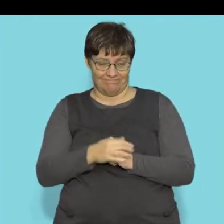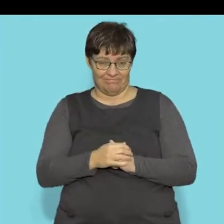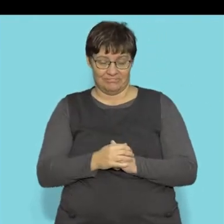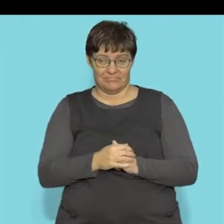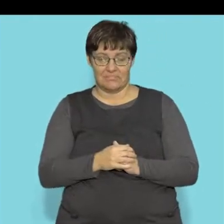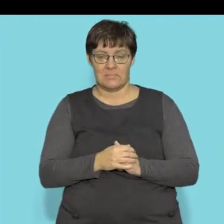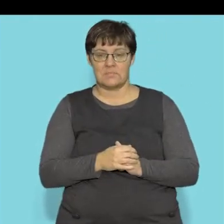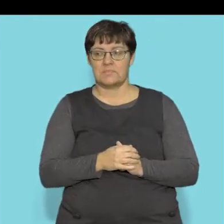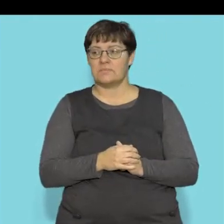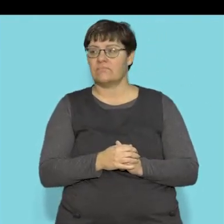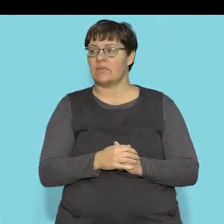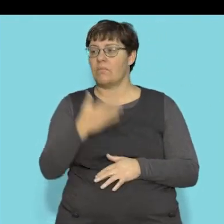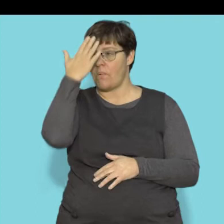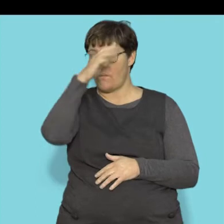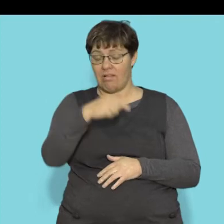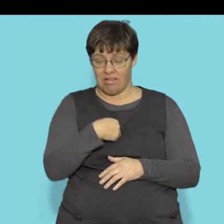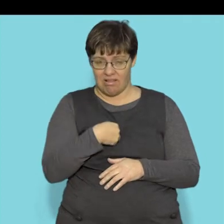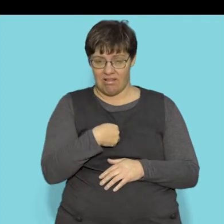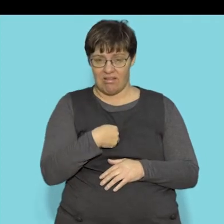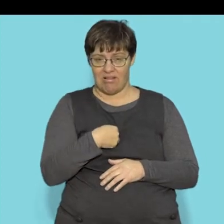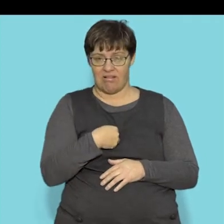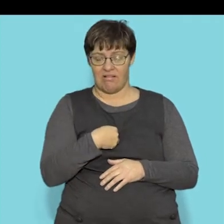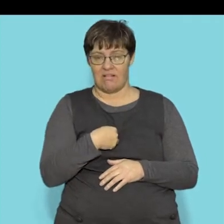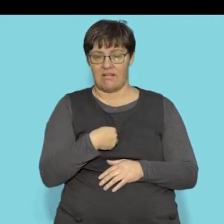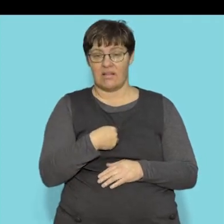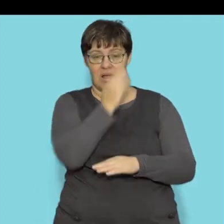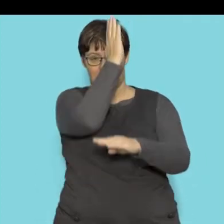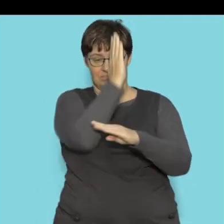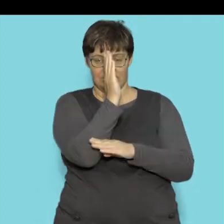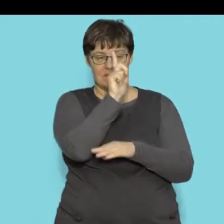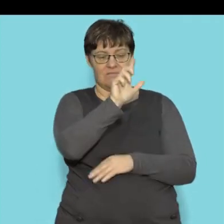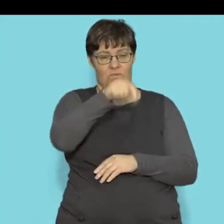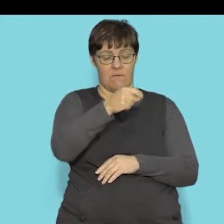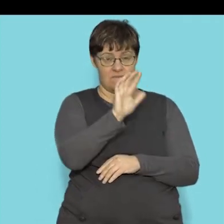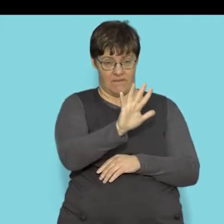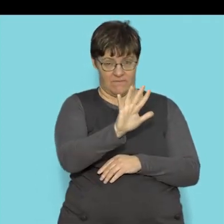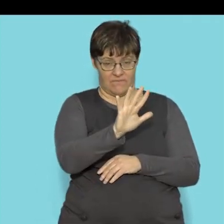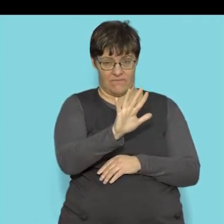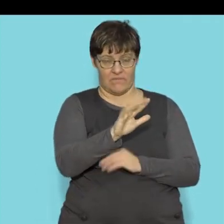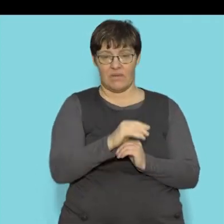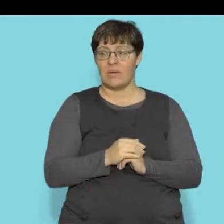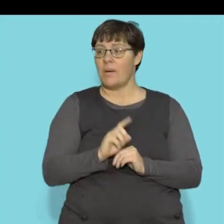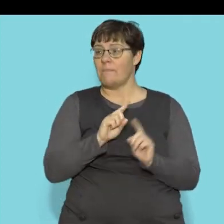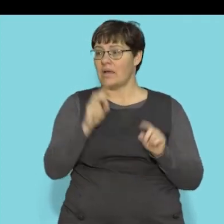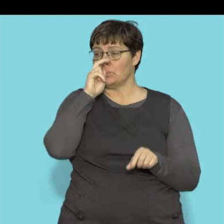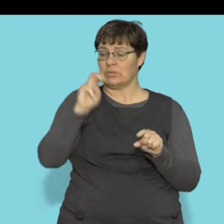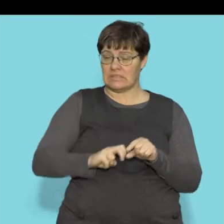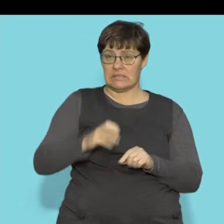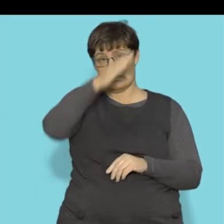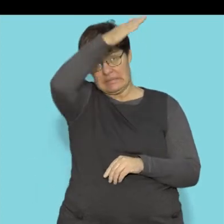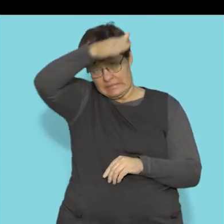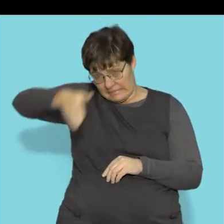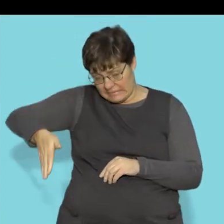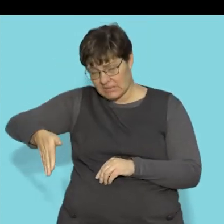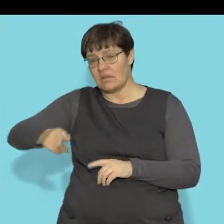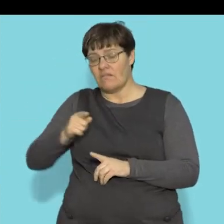calculate the surface area of the pyramid. So I know that my perpendicular height is 7,5, but I'm